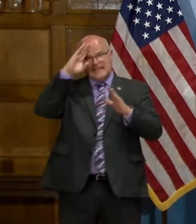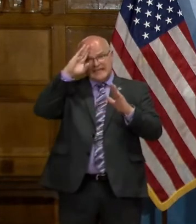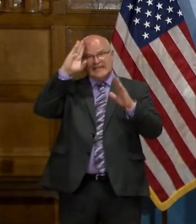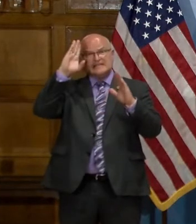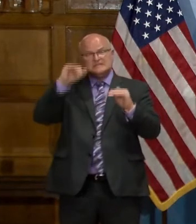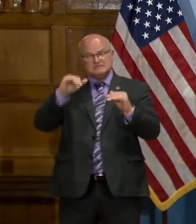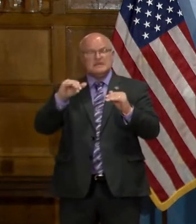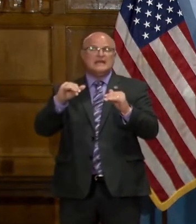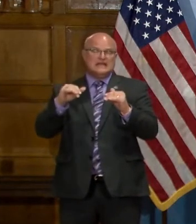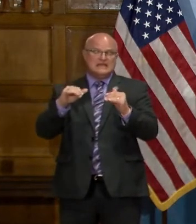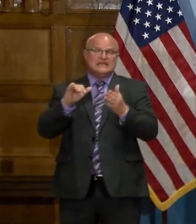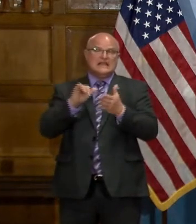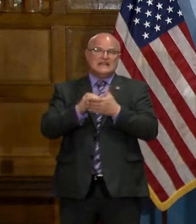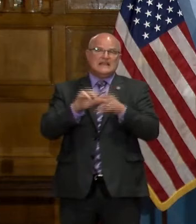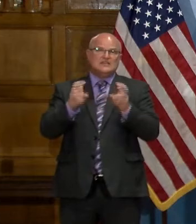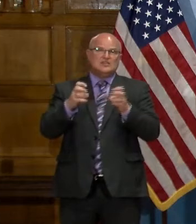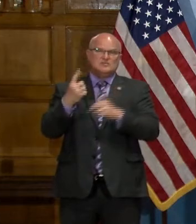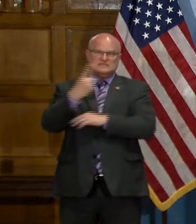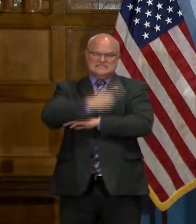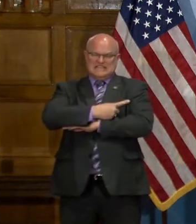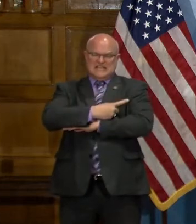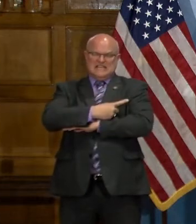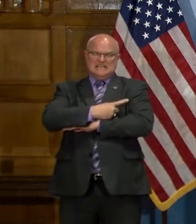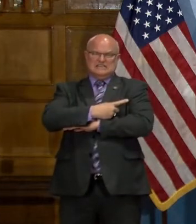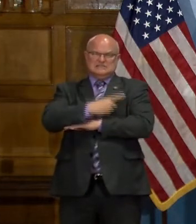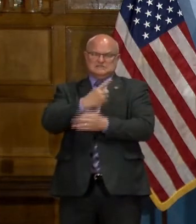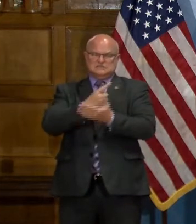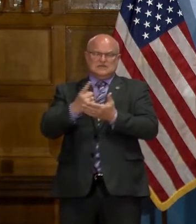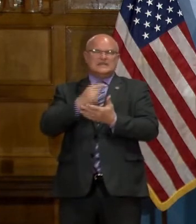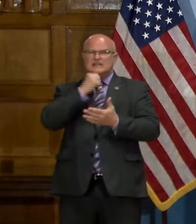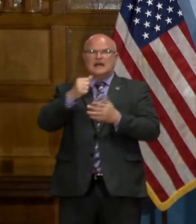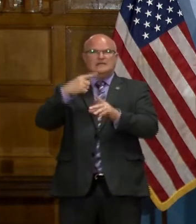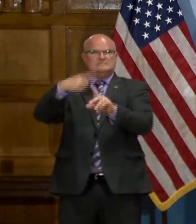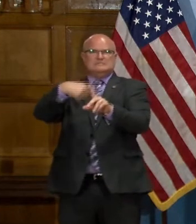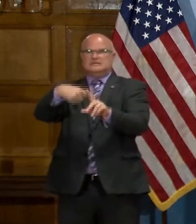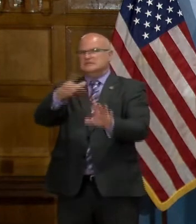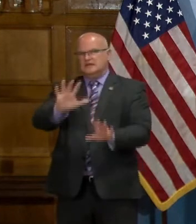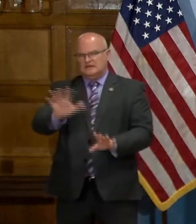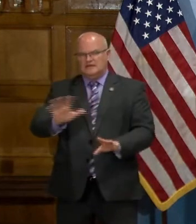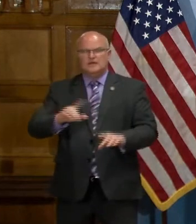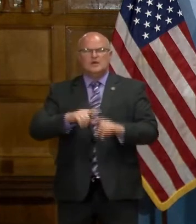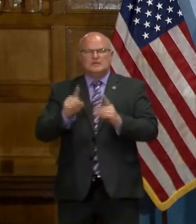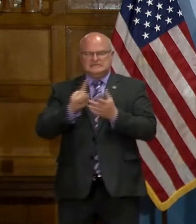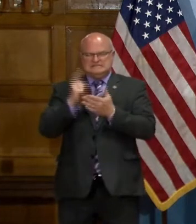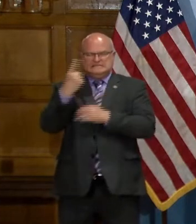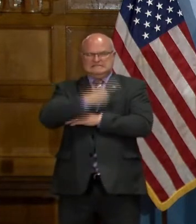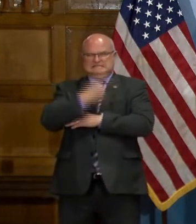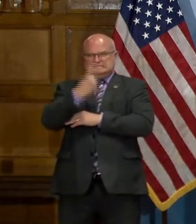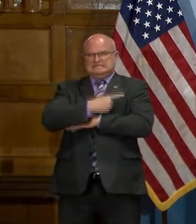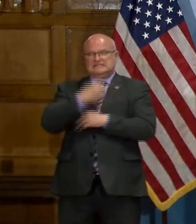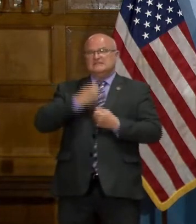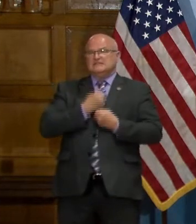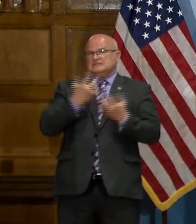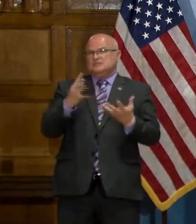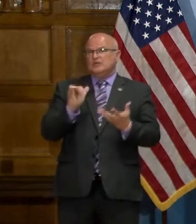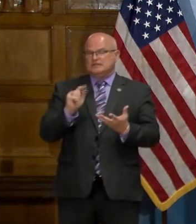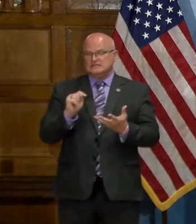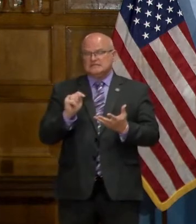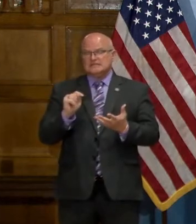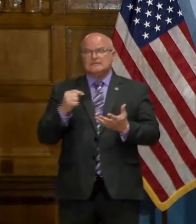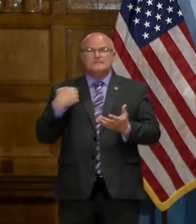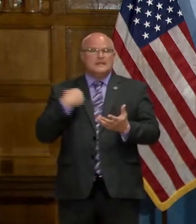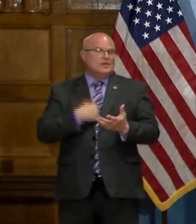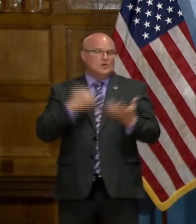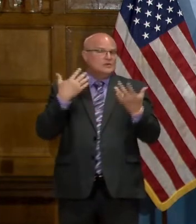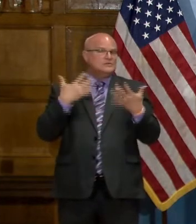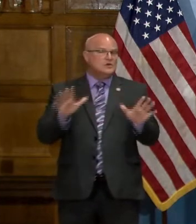be in terms of days or weeks and not weeks or months. And so that's how they've expressed it. We